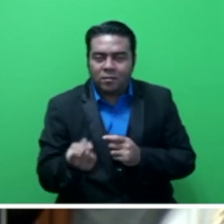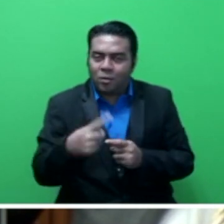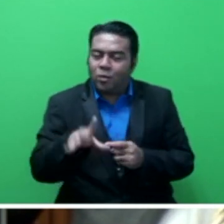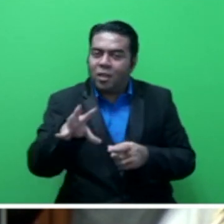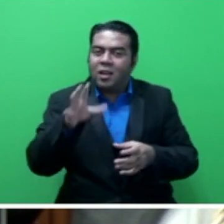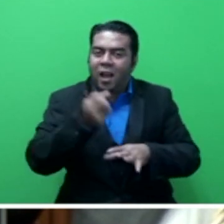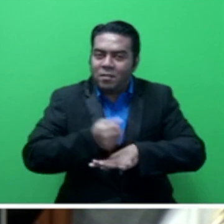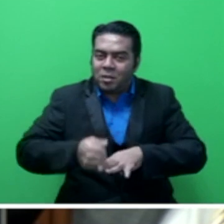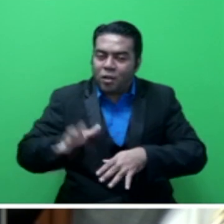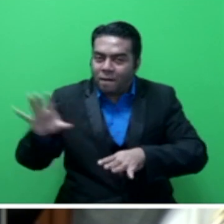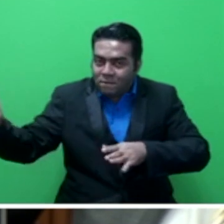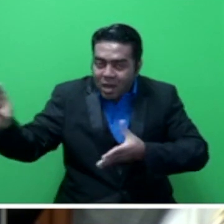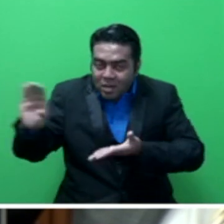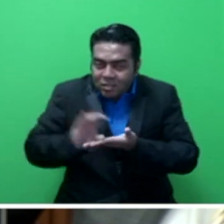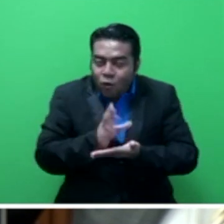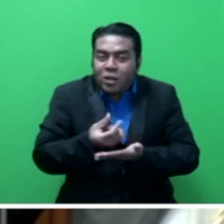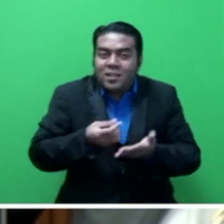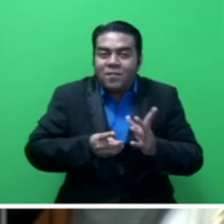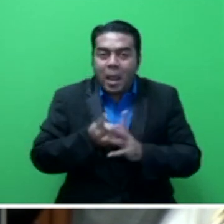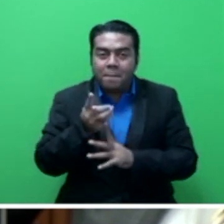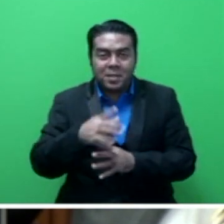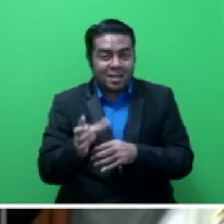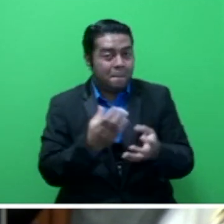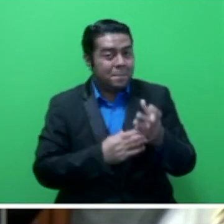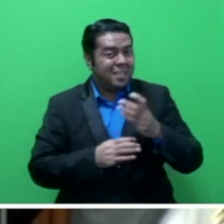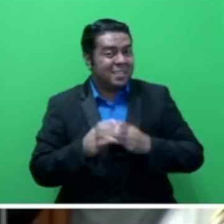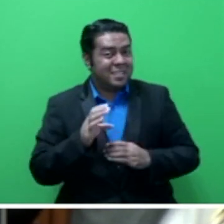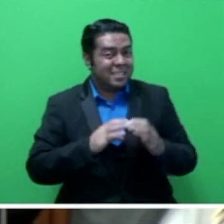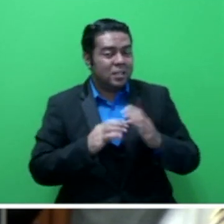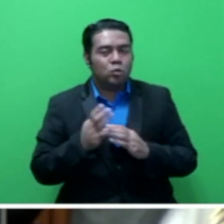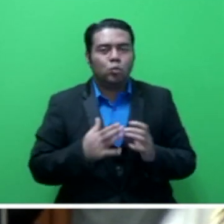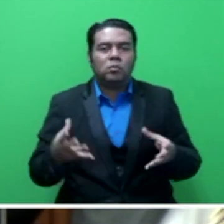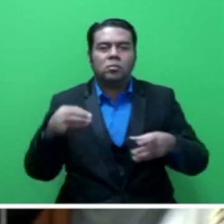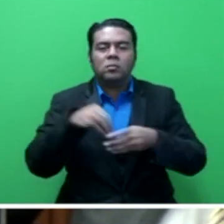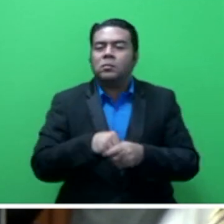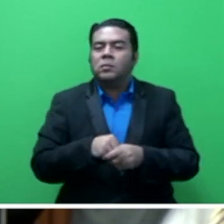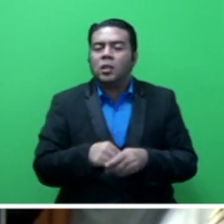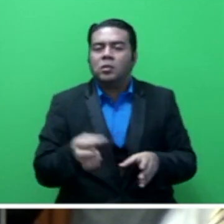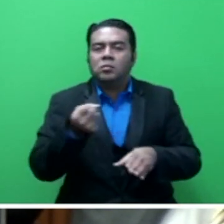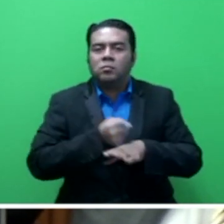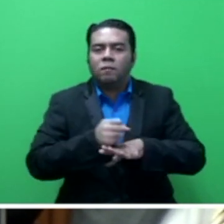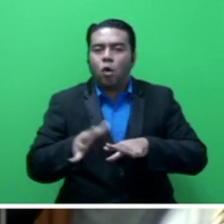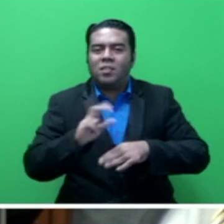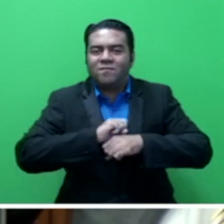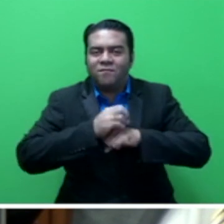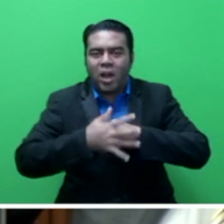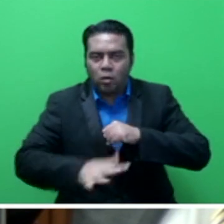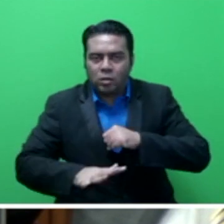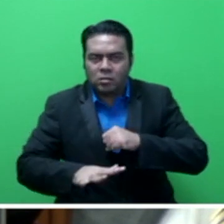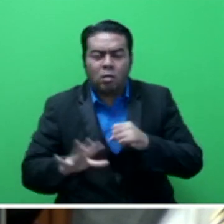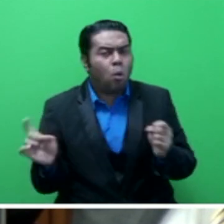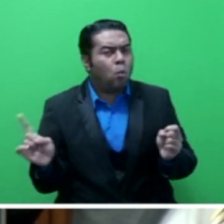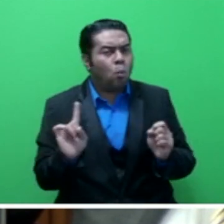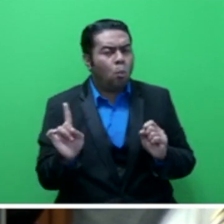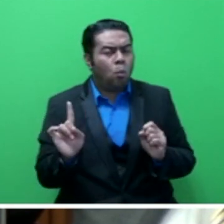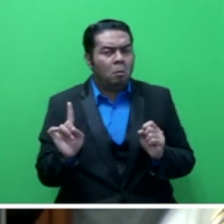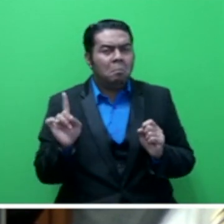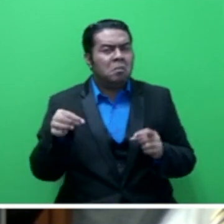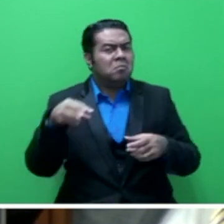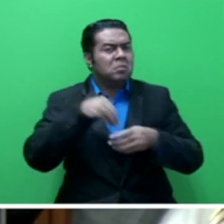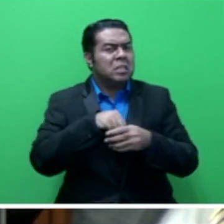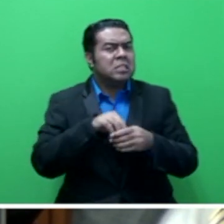development partners for developing capacity to conduct whole genome sequencing for this virus. And Honorable Speaker, this was actually